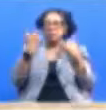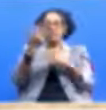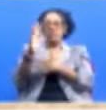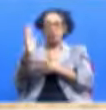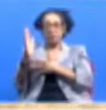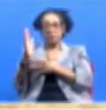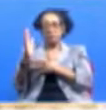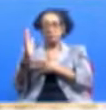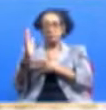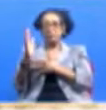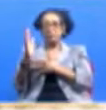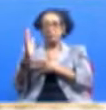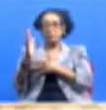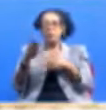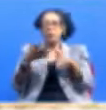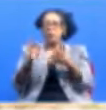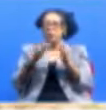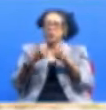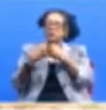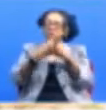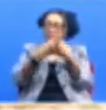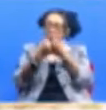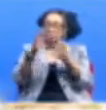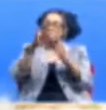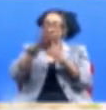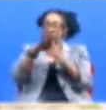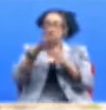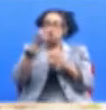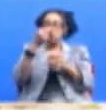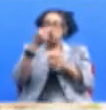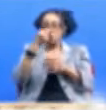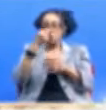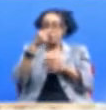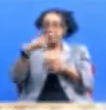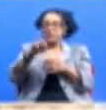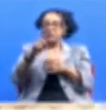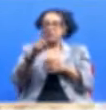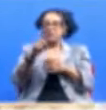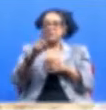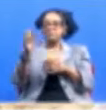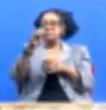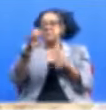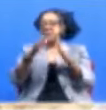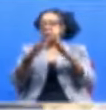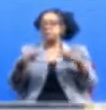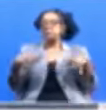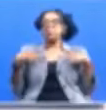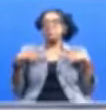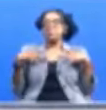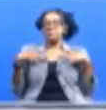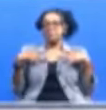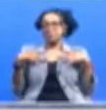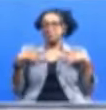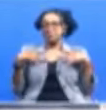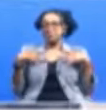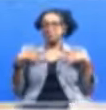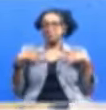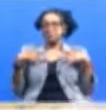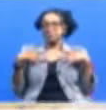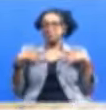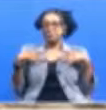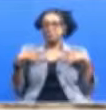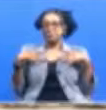kwanza ruta tulinangana sana upika yeye kura na yeye anakaa stage kama naita nani kweli.